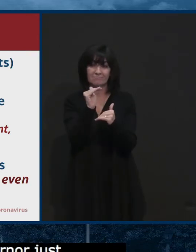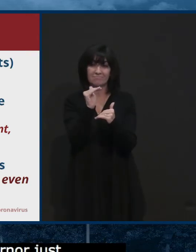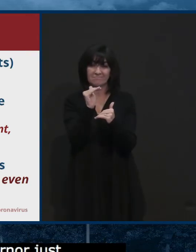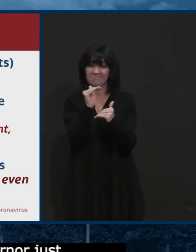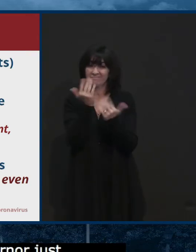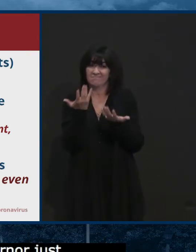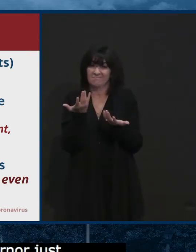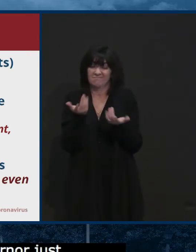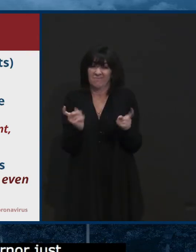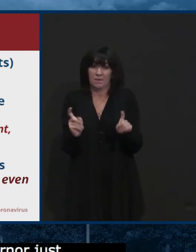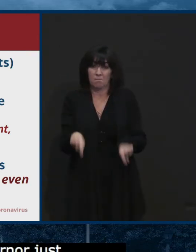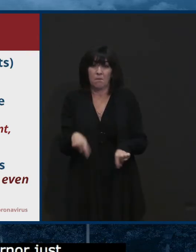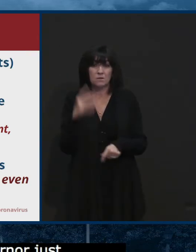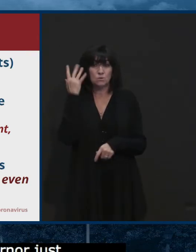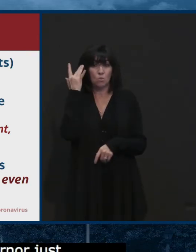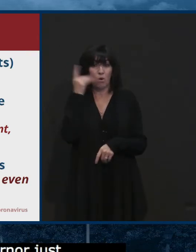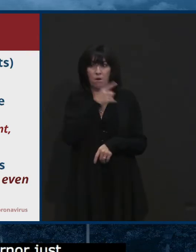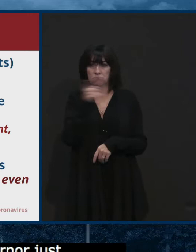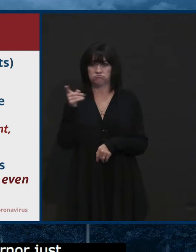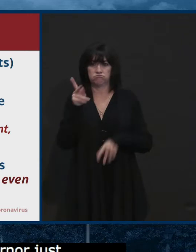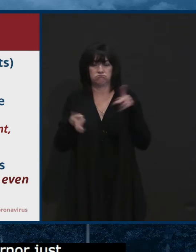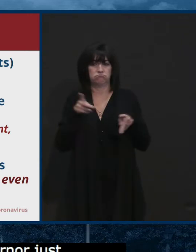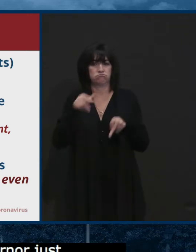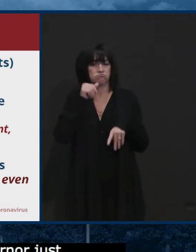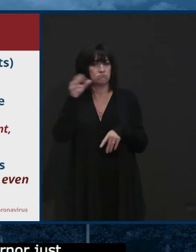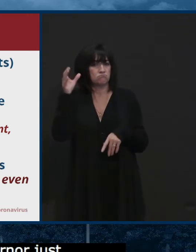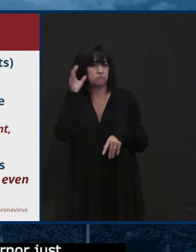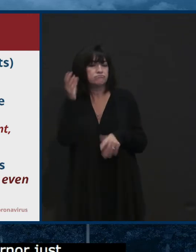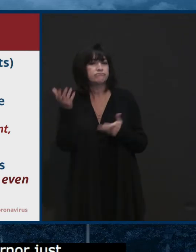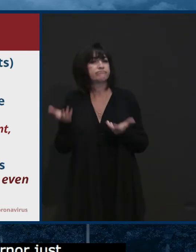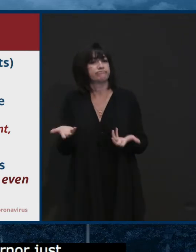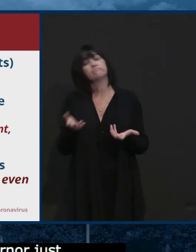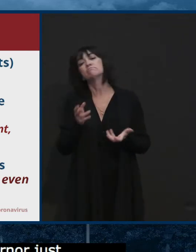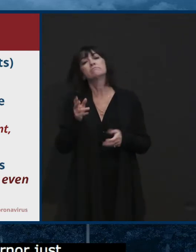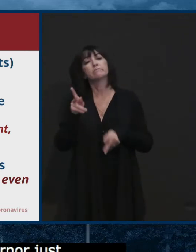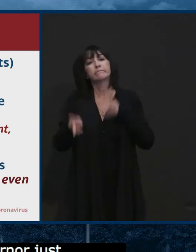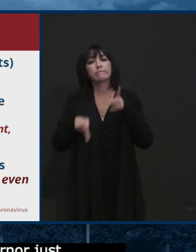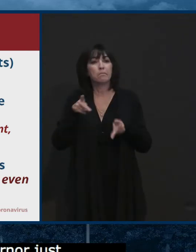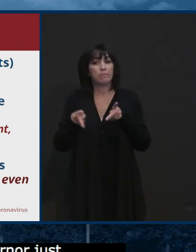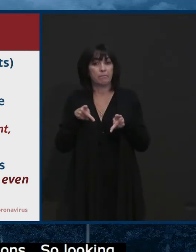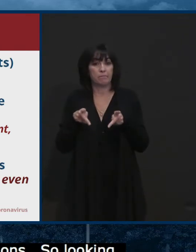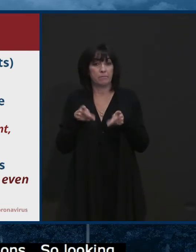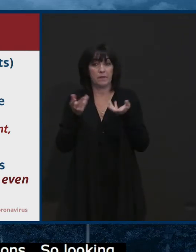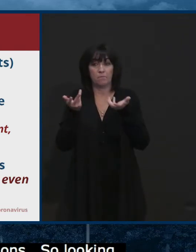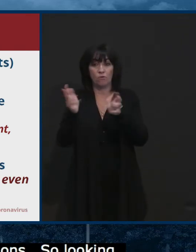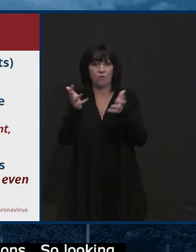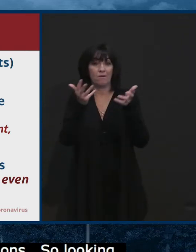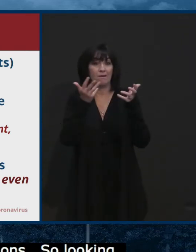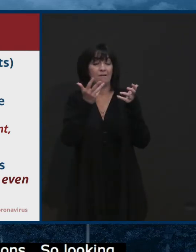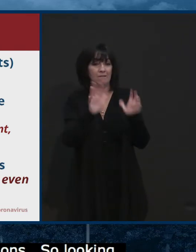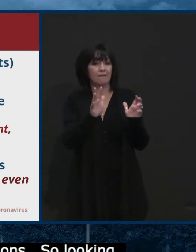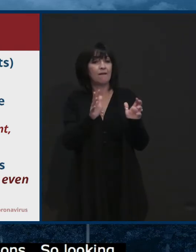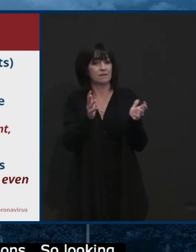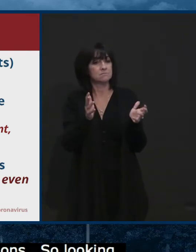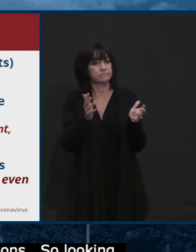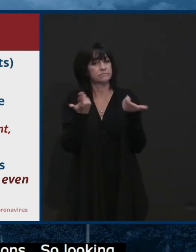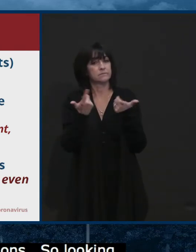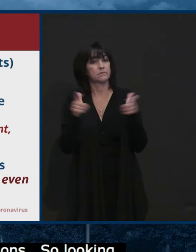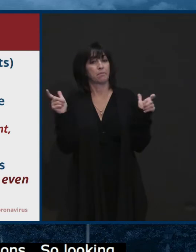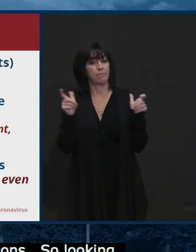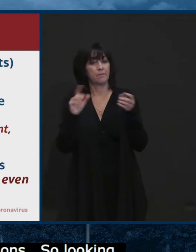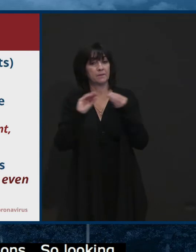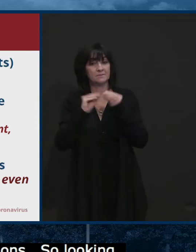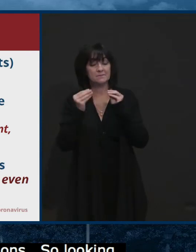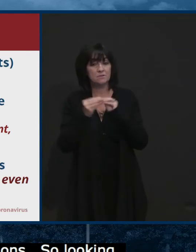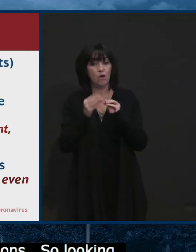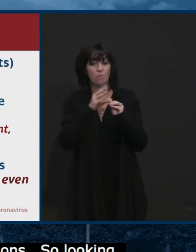restrictions, as where we're seeing the spread. So looking at reducing the number of people permitted at both public and private gatherings is on the list.